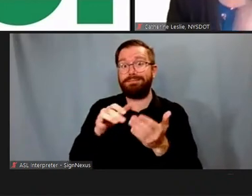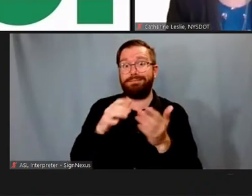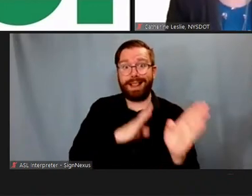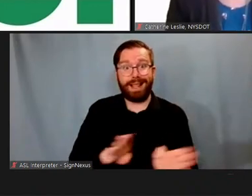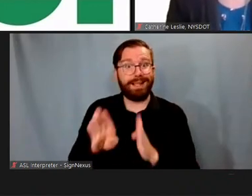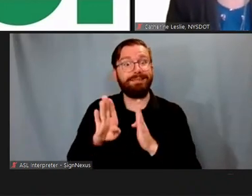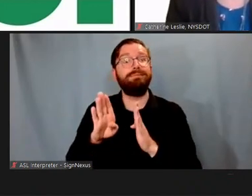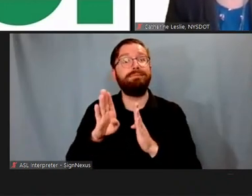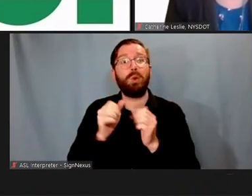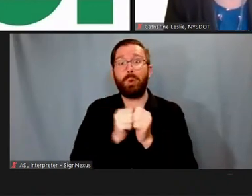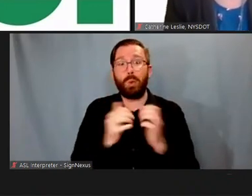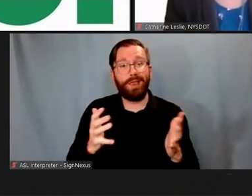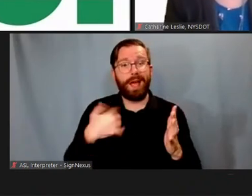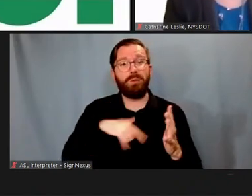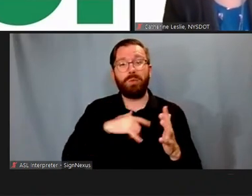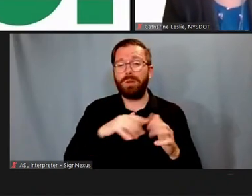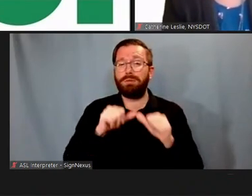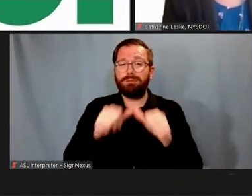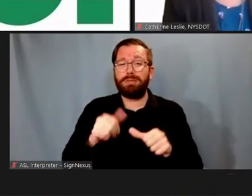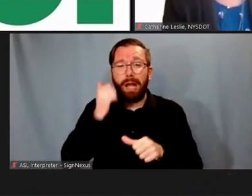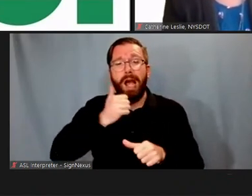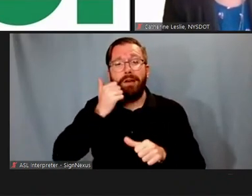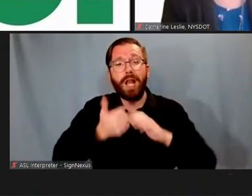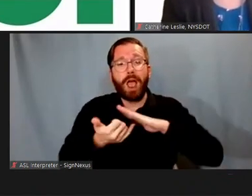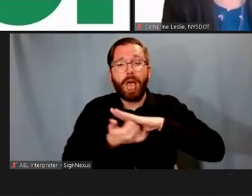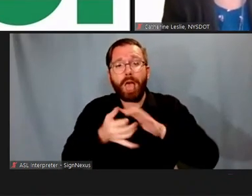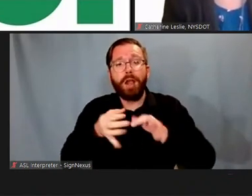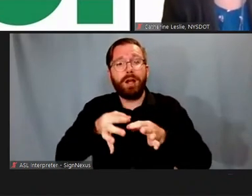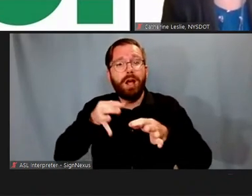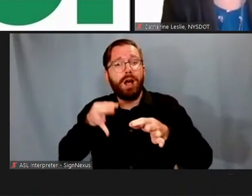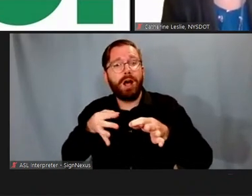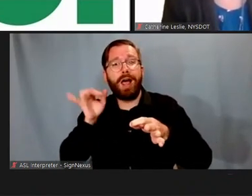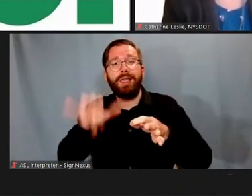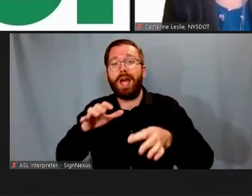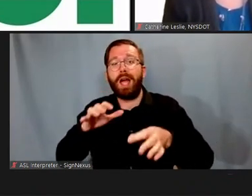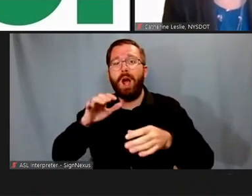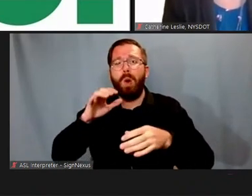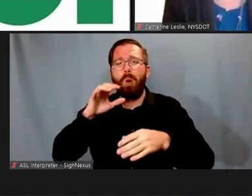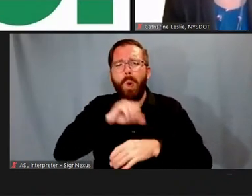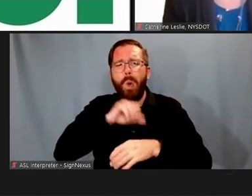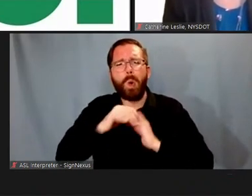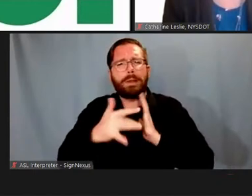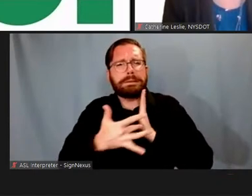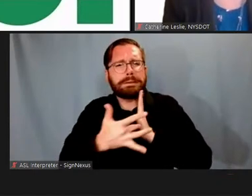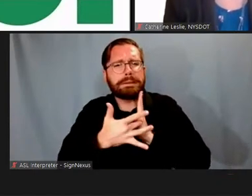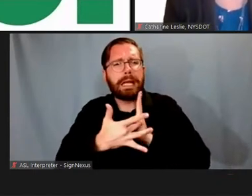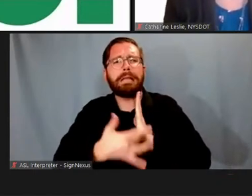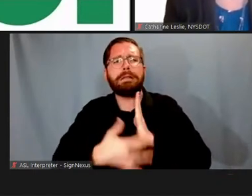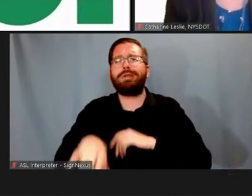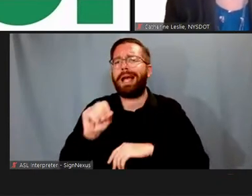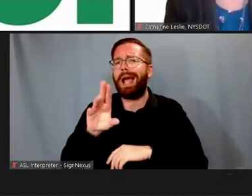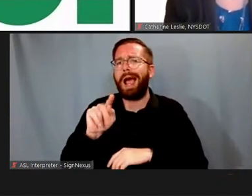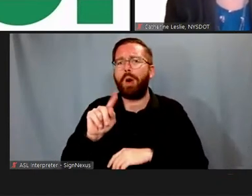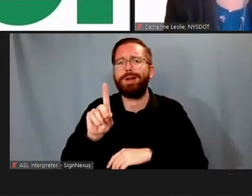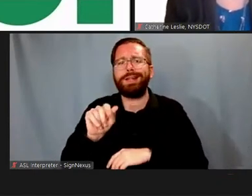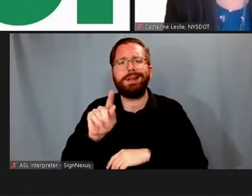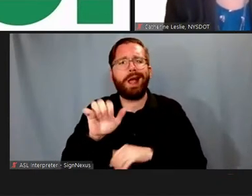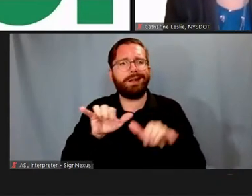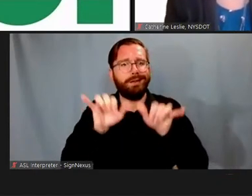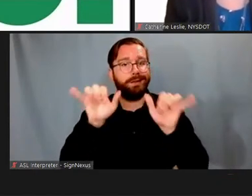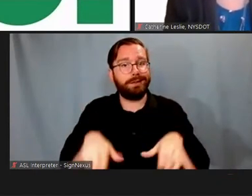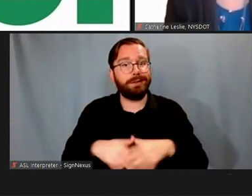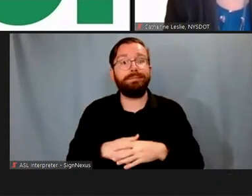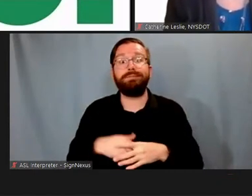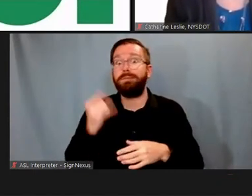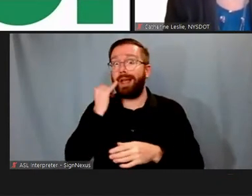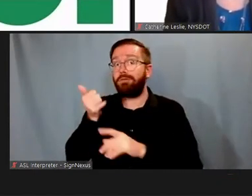daily subway delays caused by ancient signal technology in an outdated system riders who depend on elevators will continue to face a